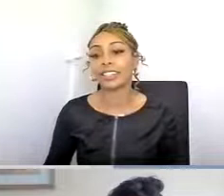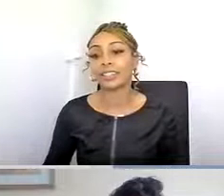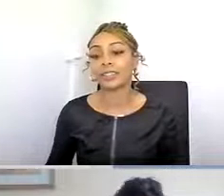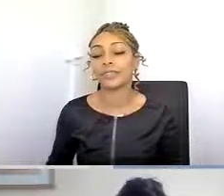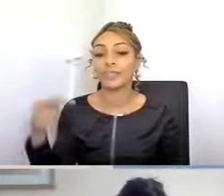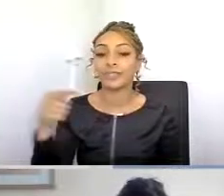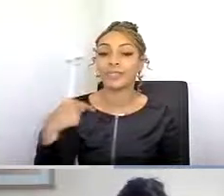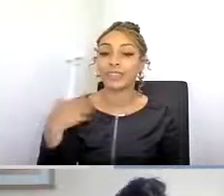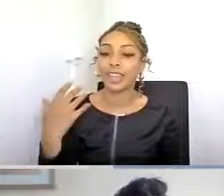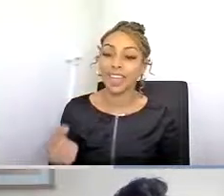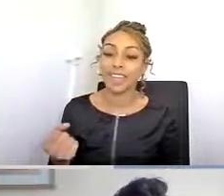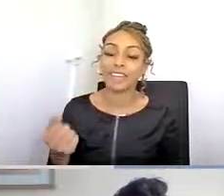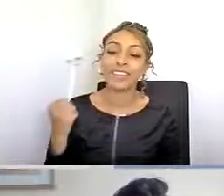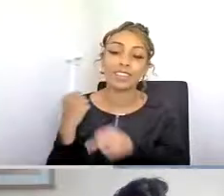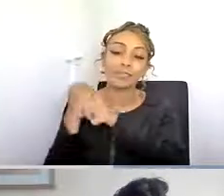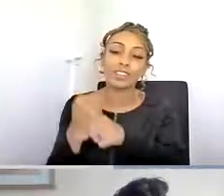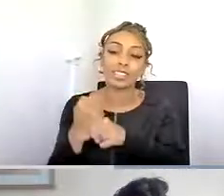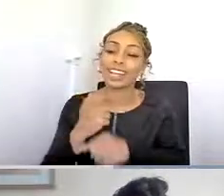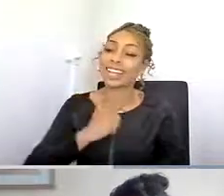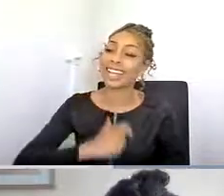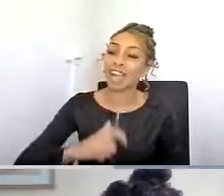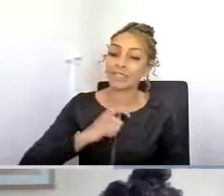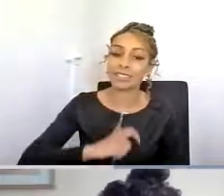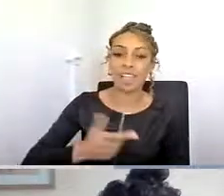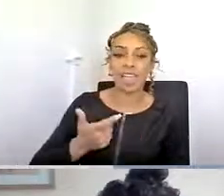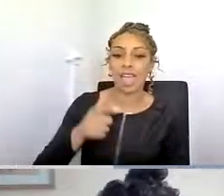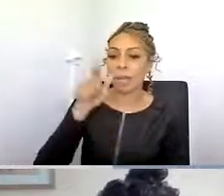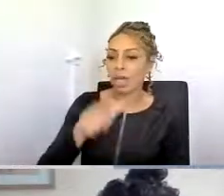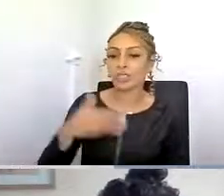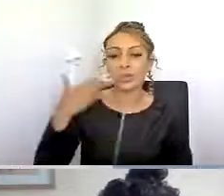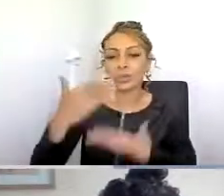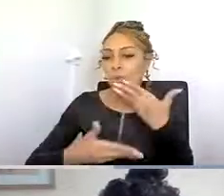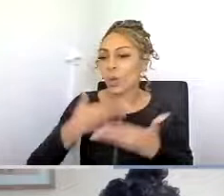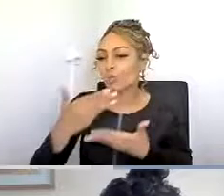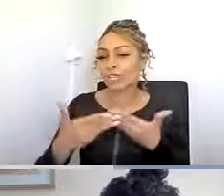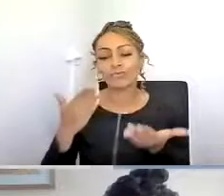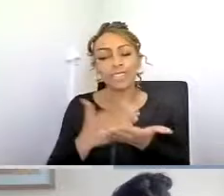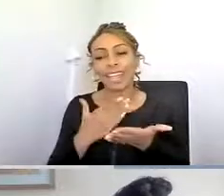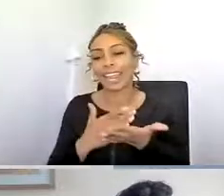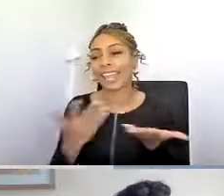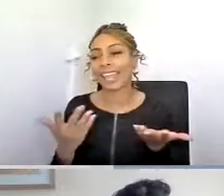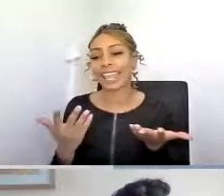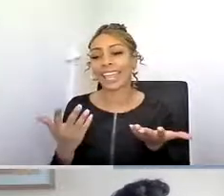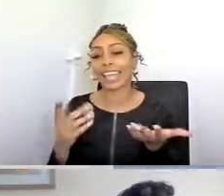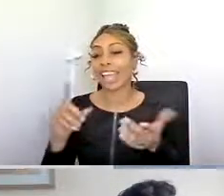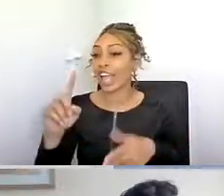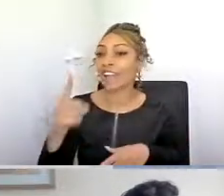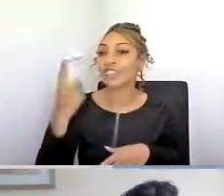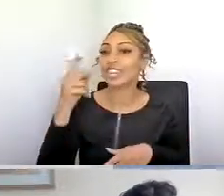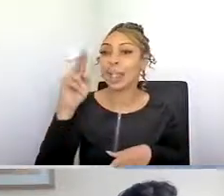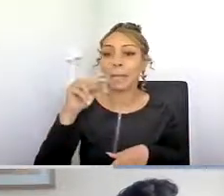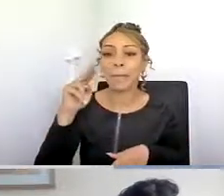here we have, she brings to the forefront a character or a person from the story that has really been, in the original painting,